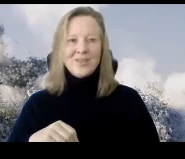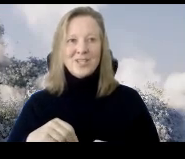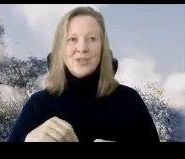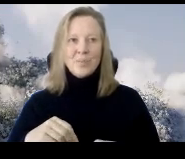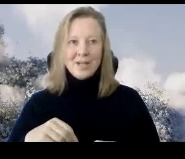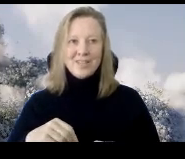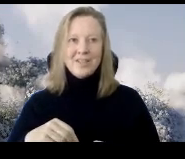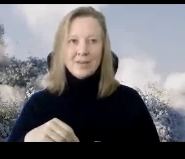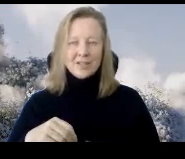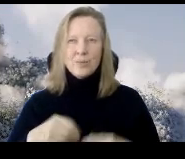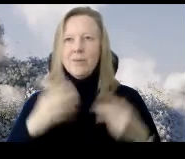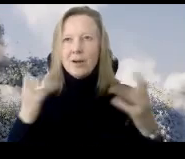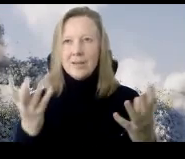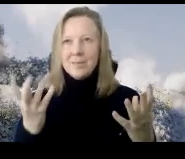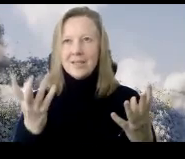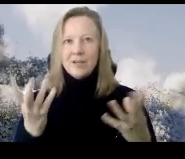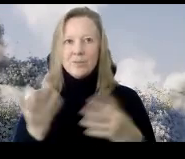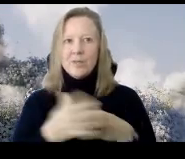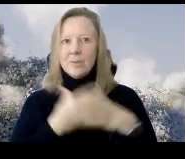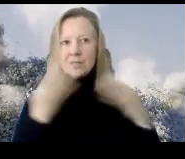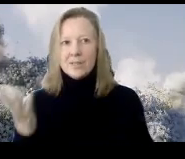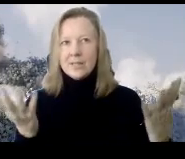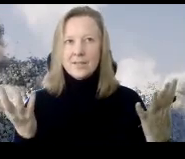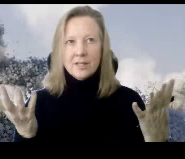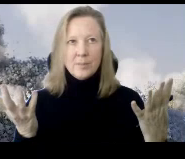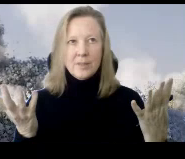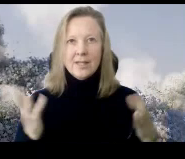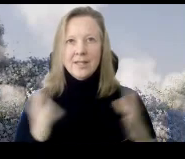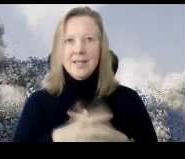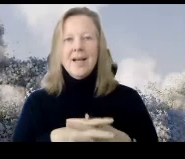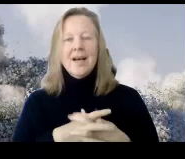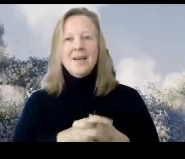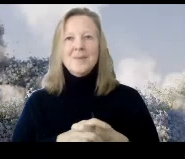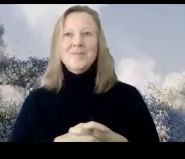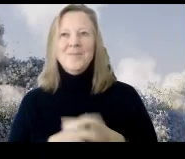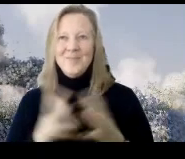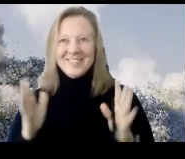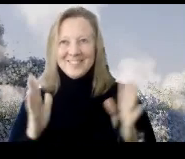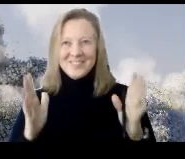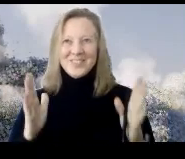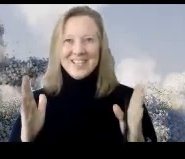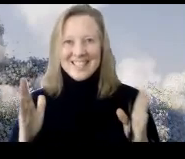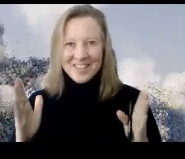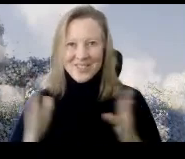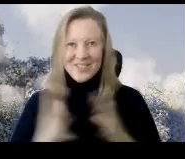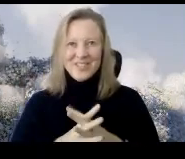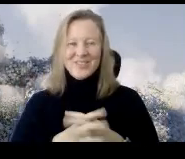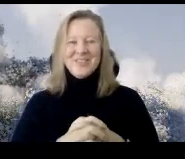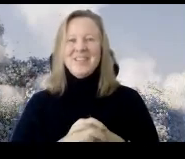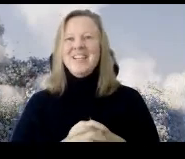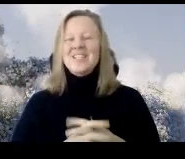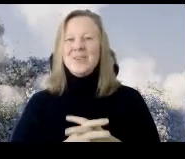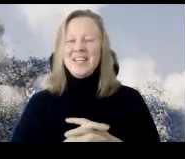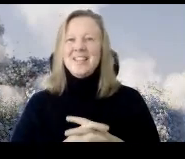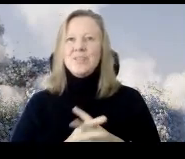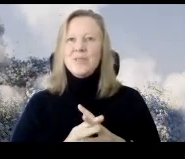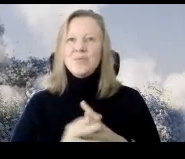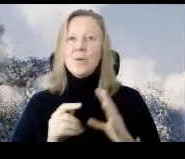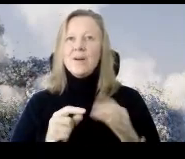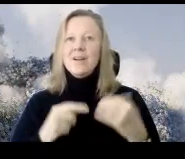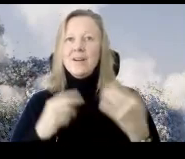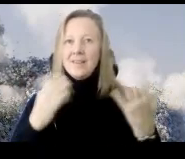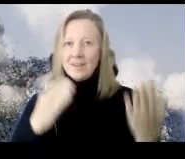Communication strategies or patient interactions. We have a hard time saying it because we always just say CSPI, but we're trying to say the full thing for you. So again,